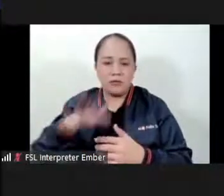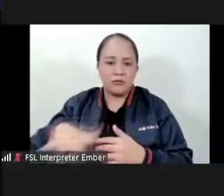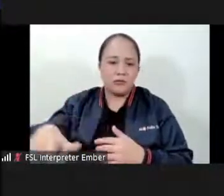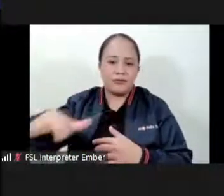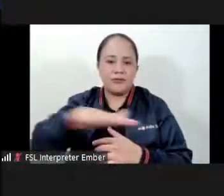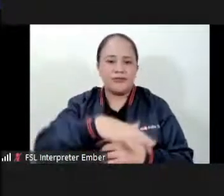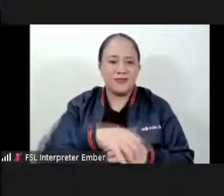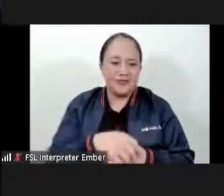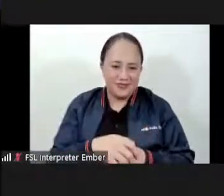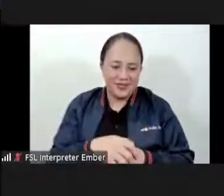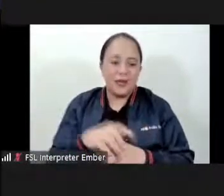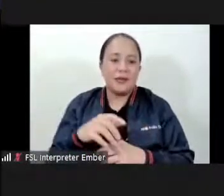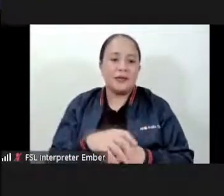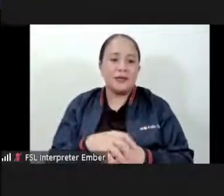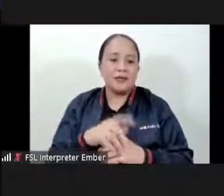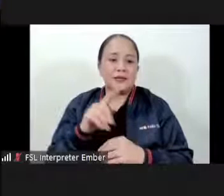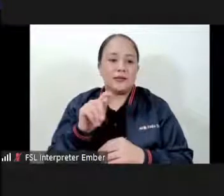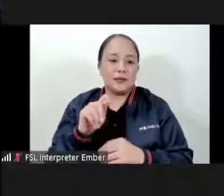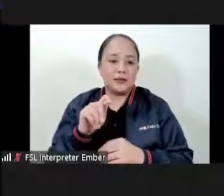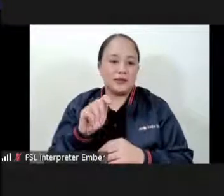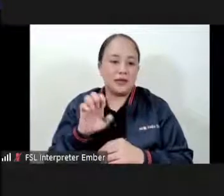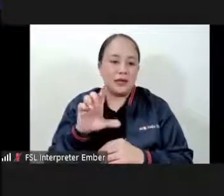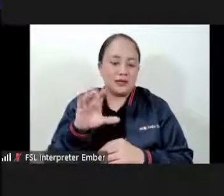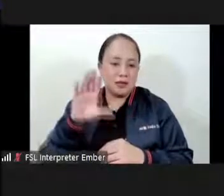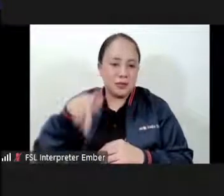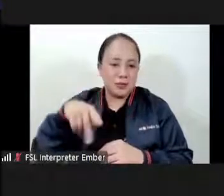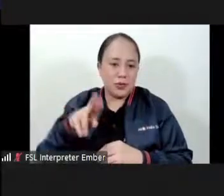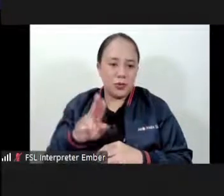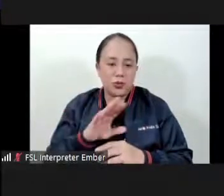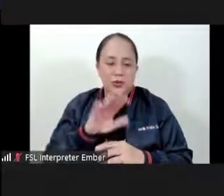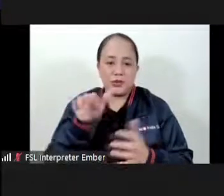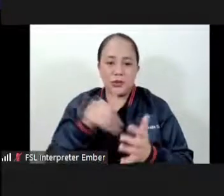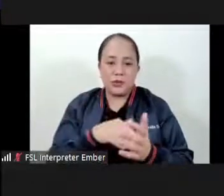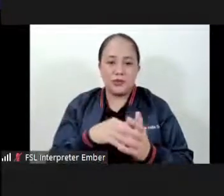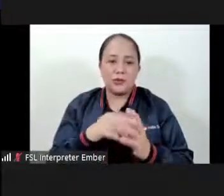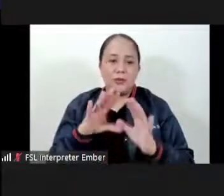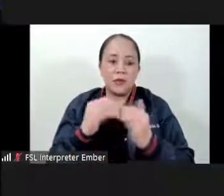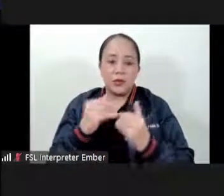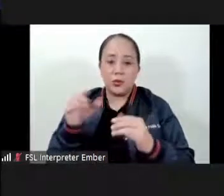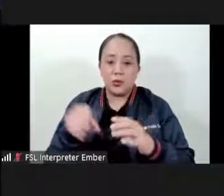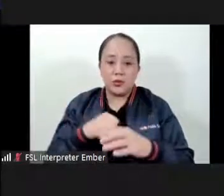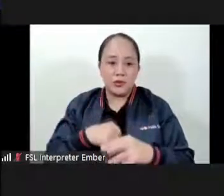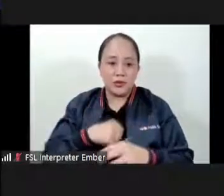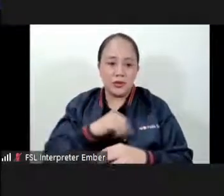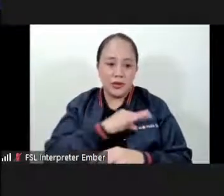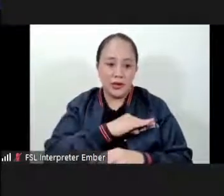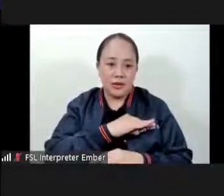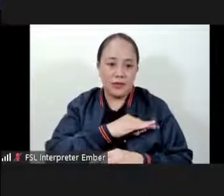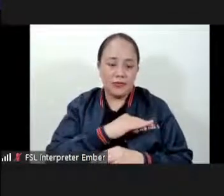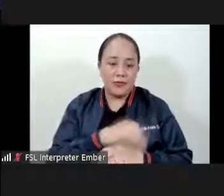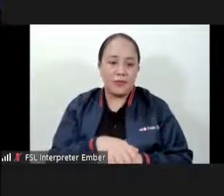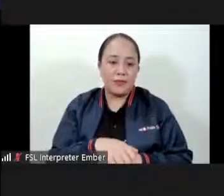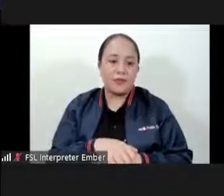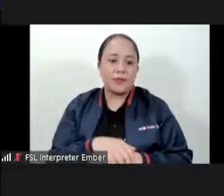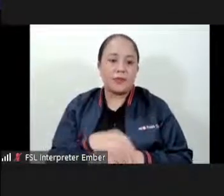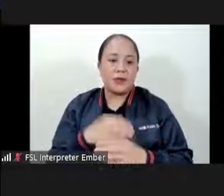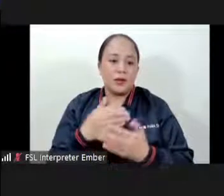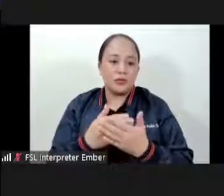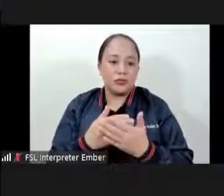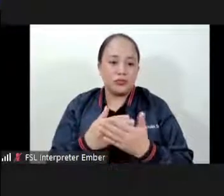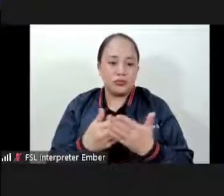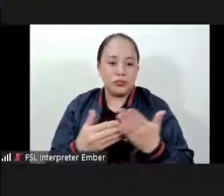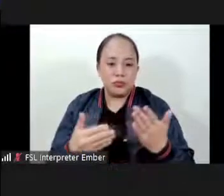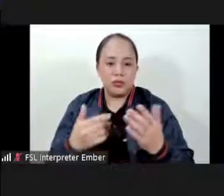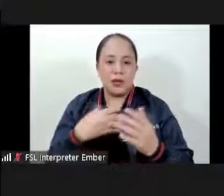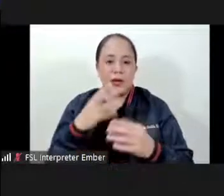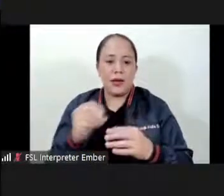The TeleCPU centers sa barangay components include manpower, facility, and logistics.